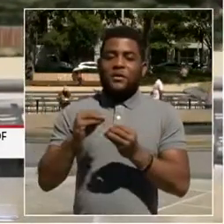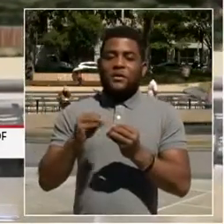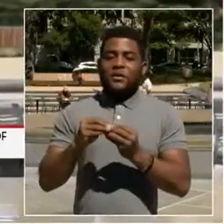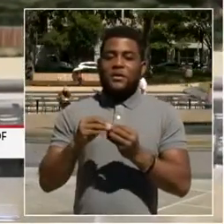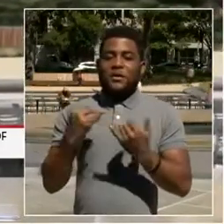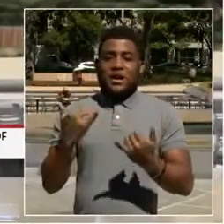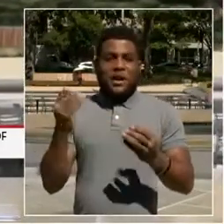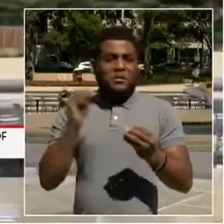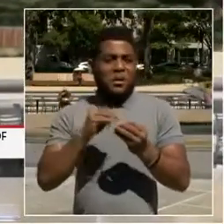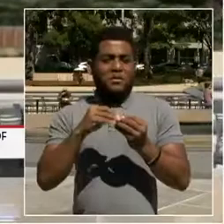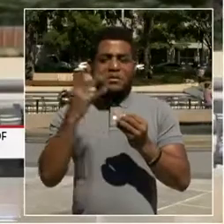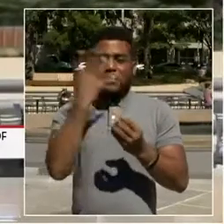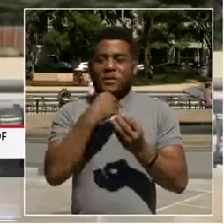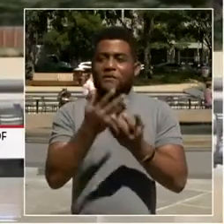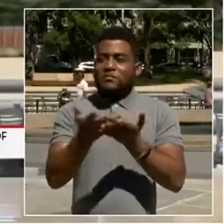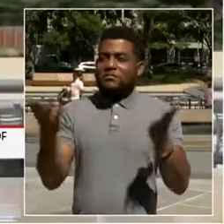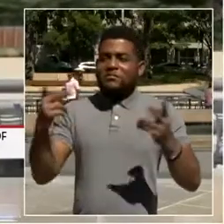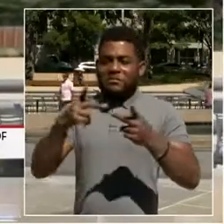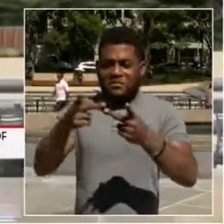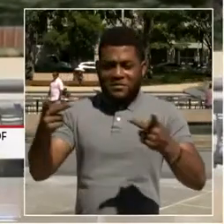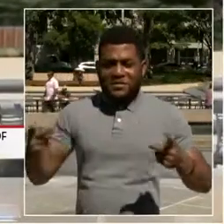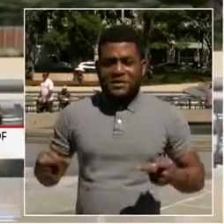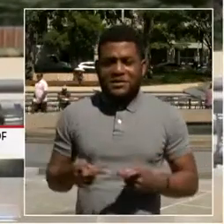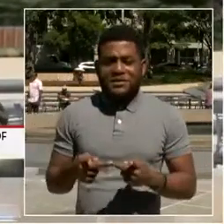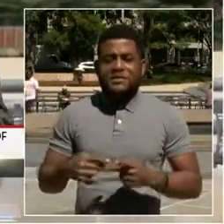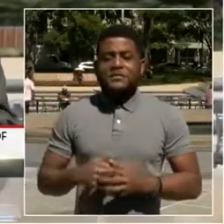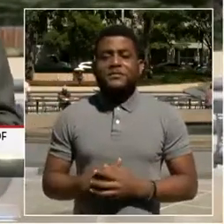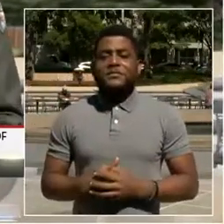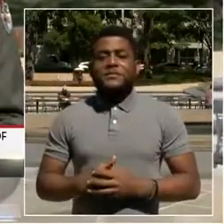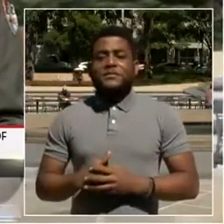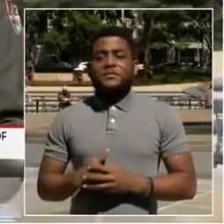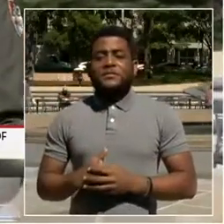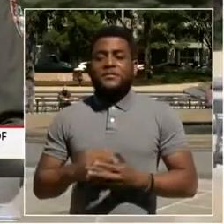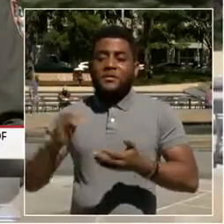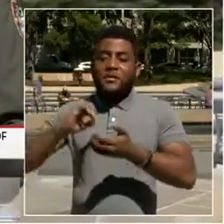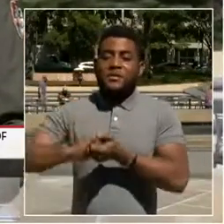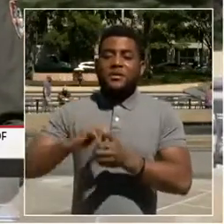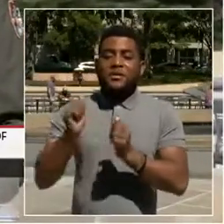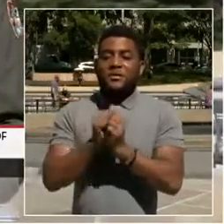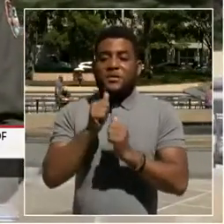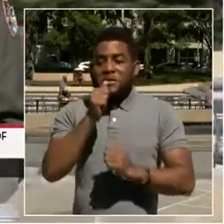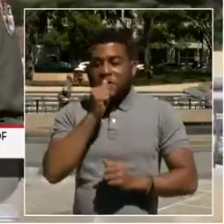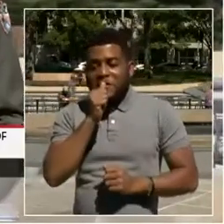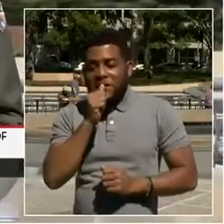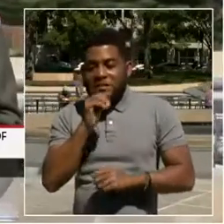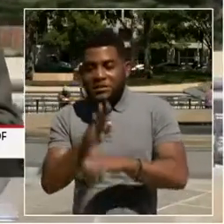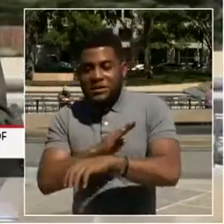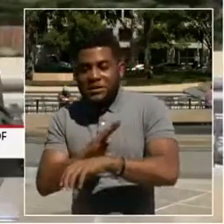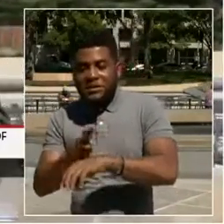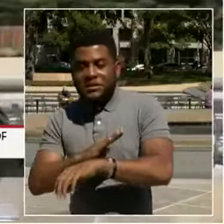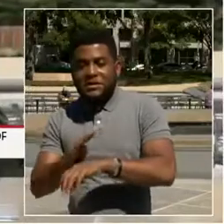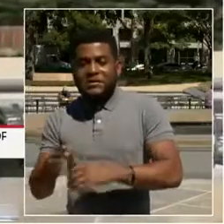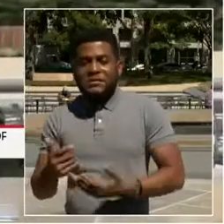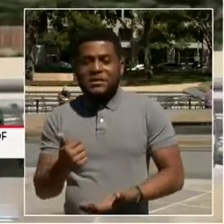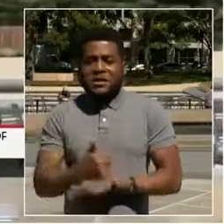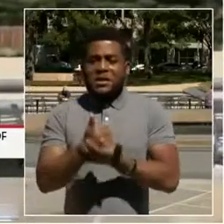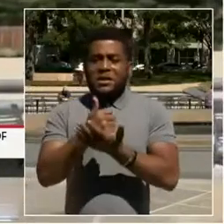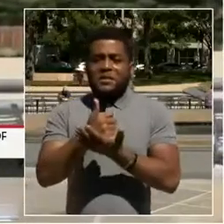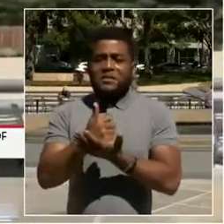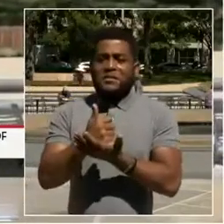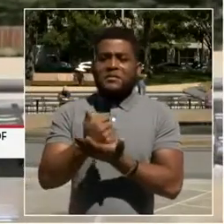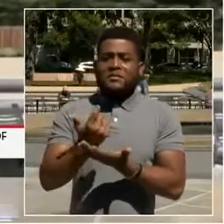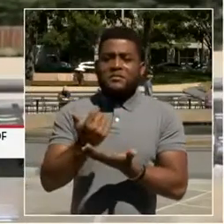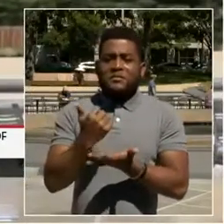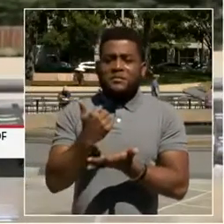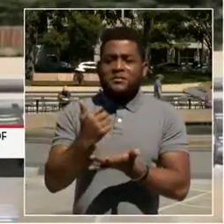local government and private sector are core to the National Park Service, going back to our beginning more than 100 years ago. And as we move